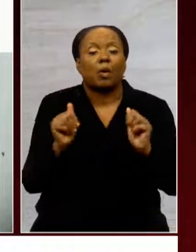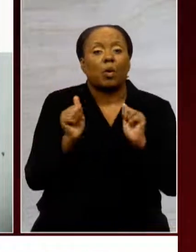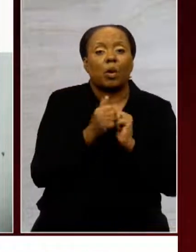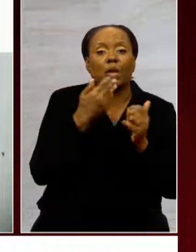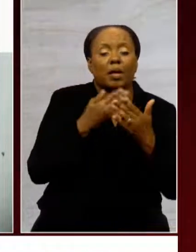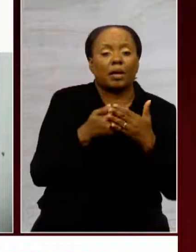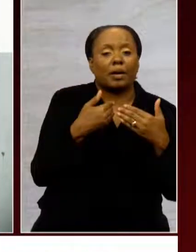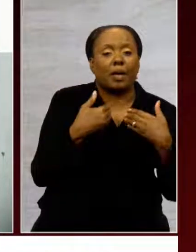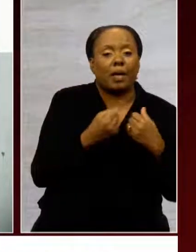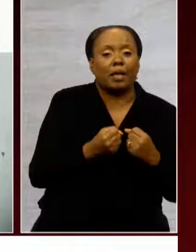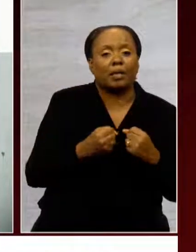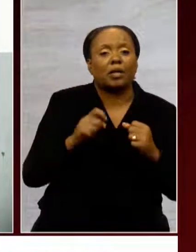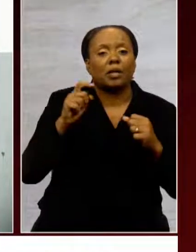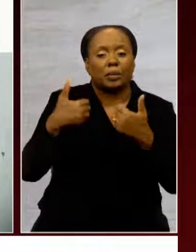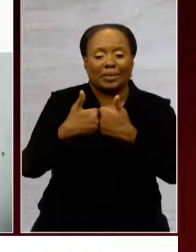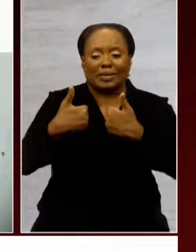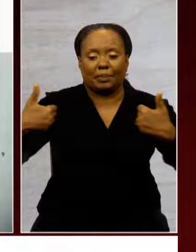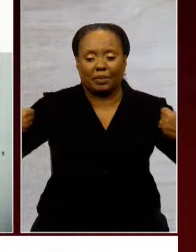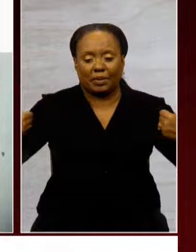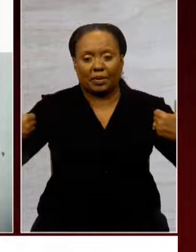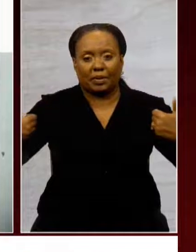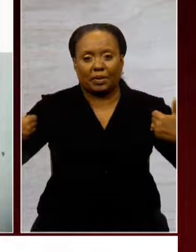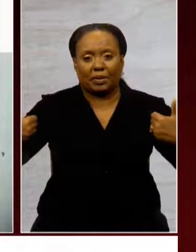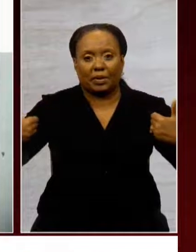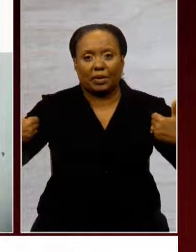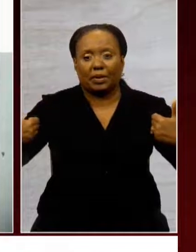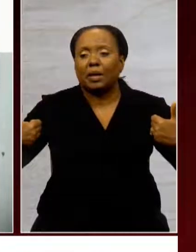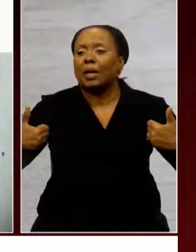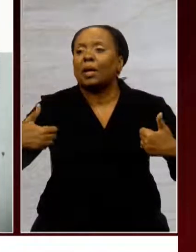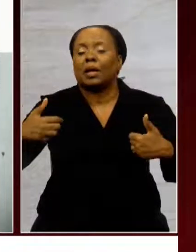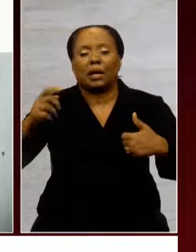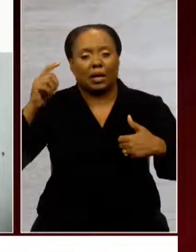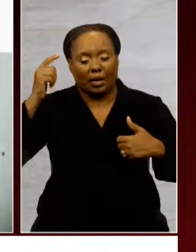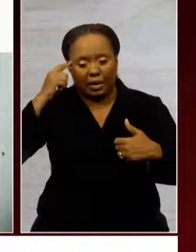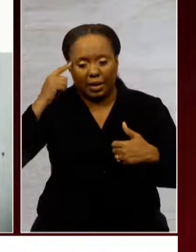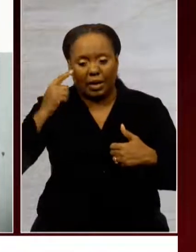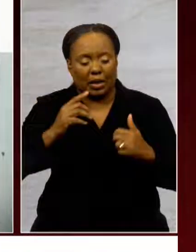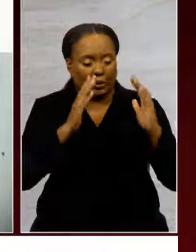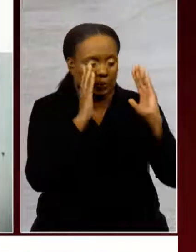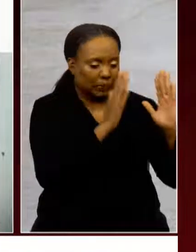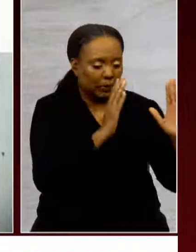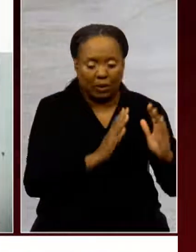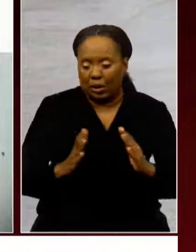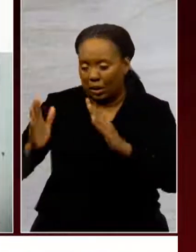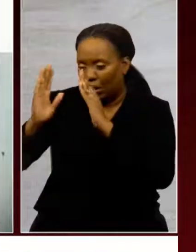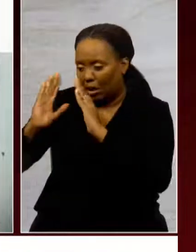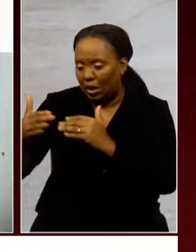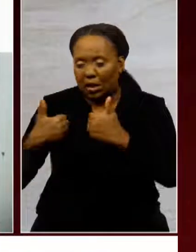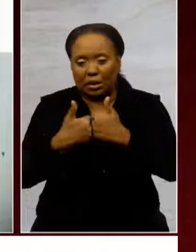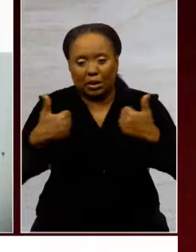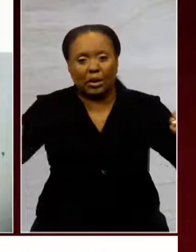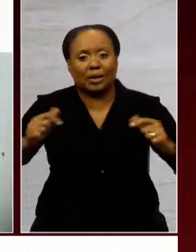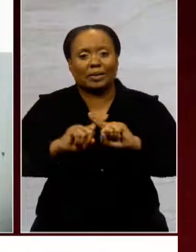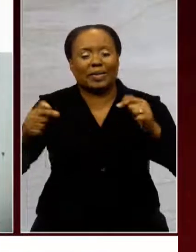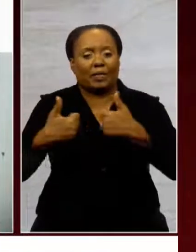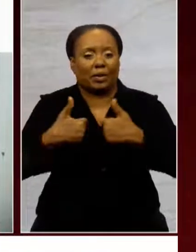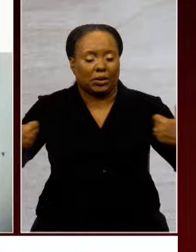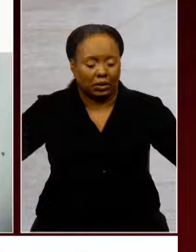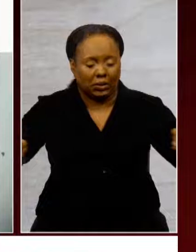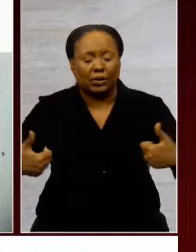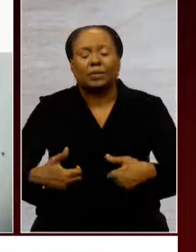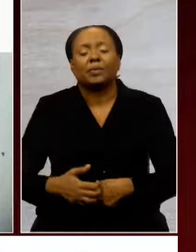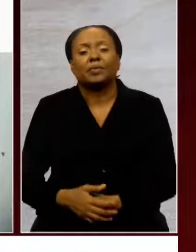place where the disability could go and get good attention. And they need to speed us decently. I had a